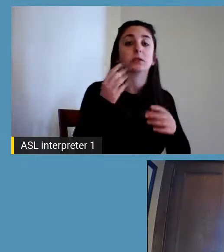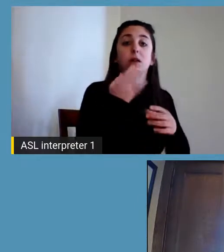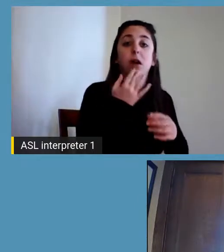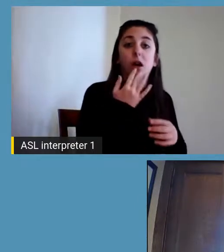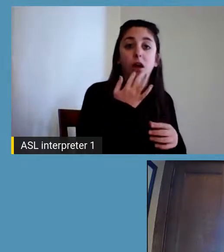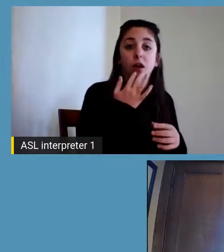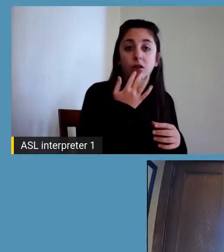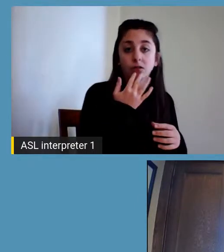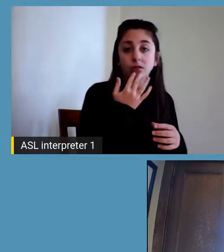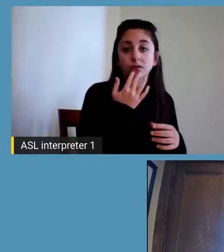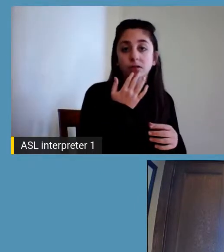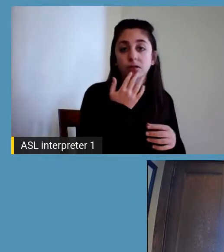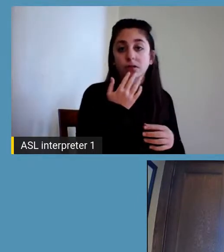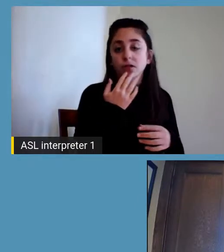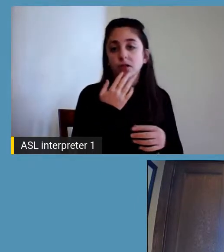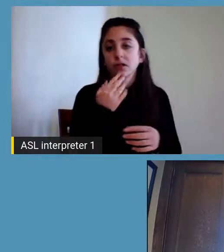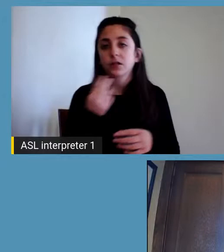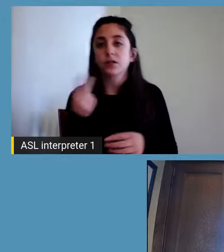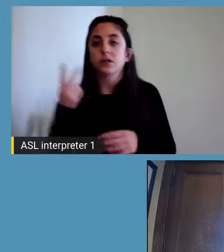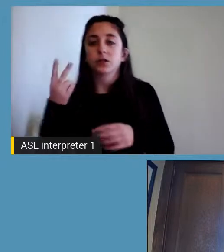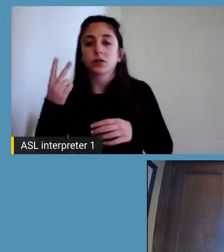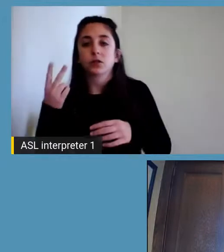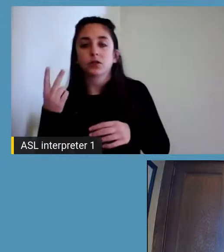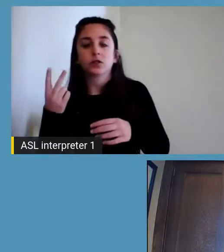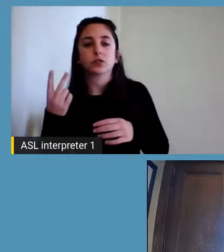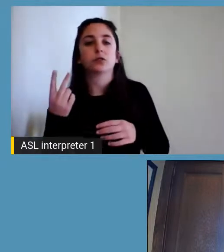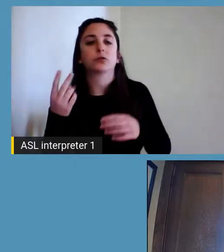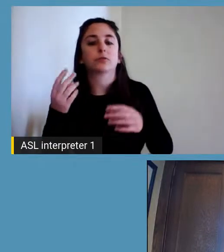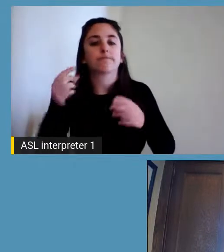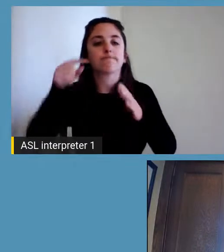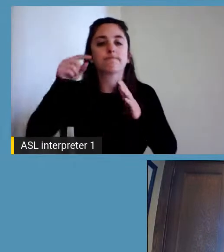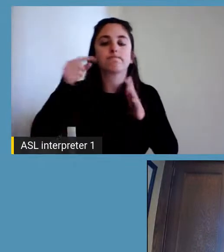and two eyes, so to speak, capturing the depth.